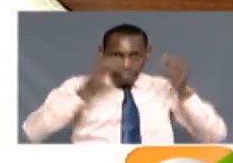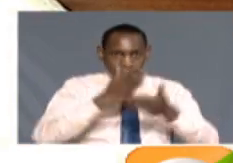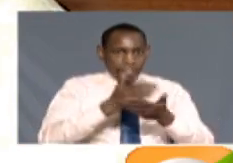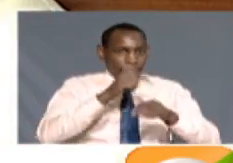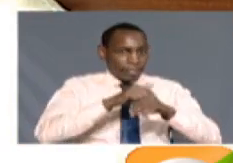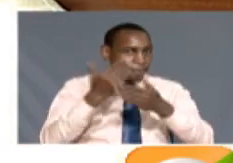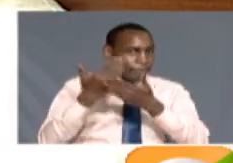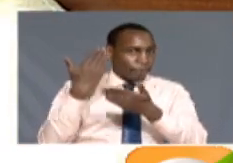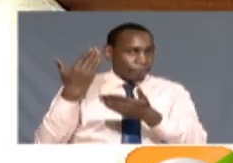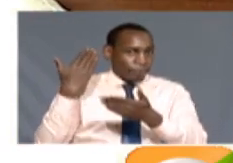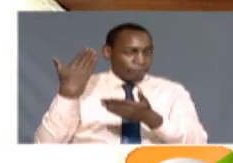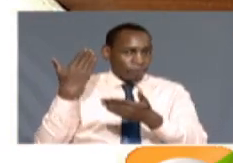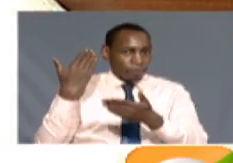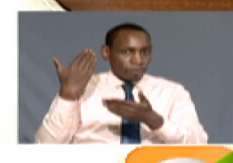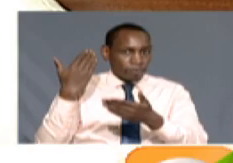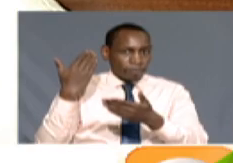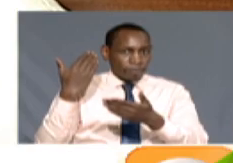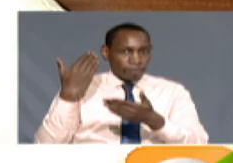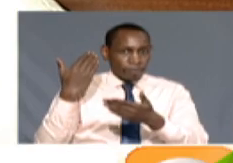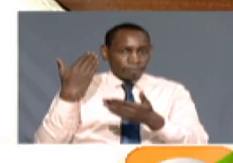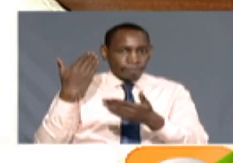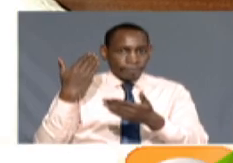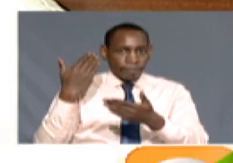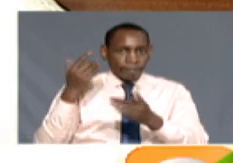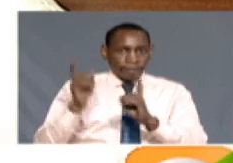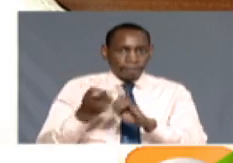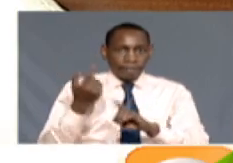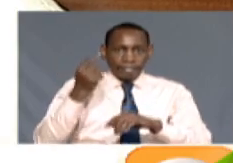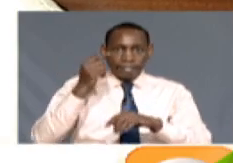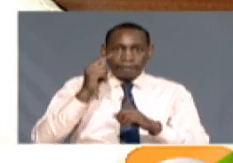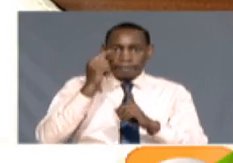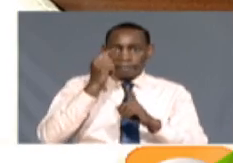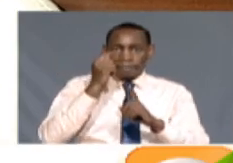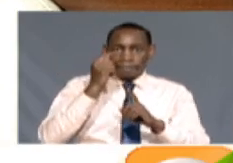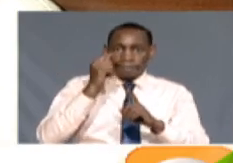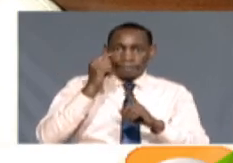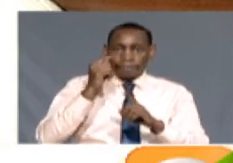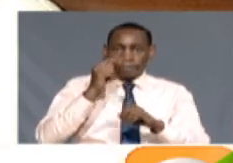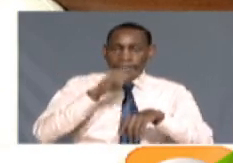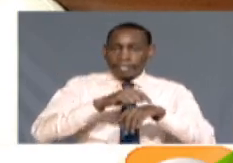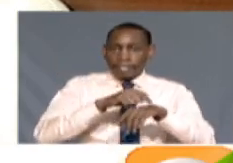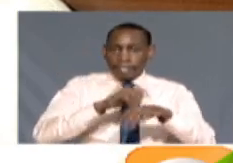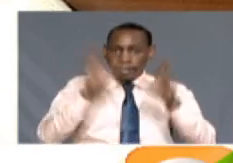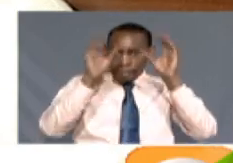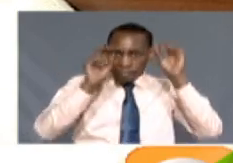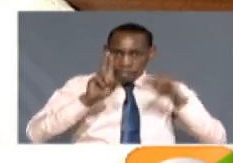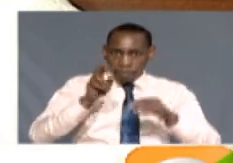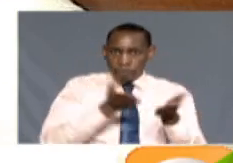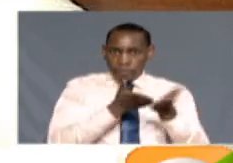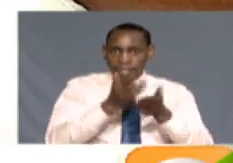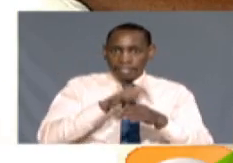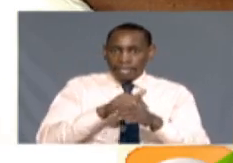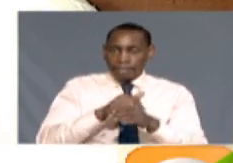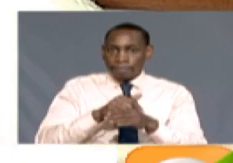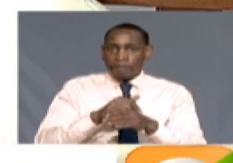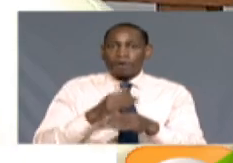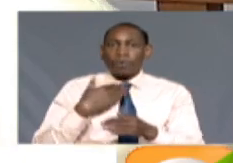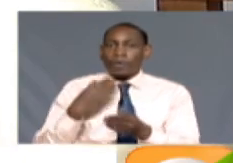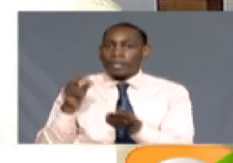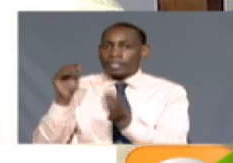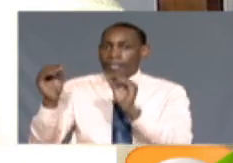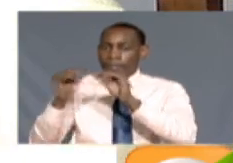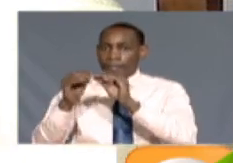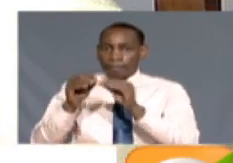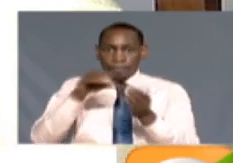sometimes back during the first tenure of the president, the first term, when you make an appointment, because my position allows